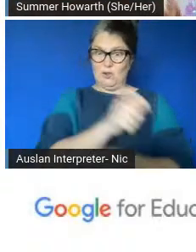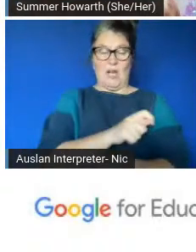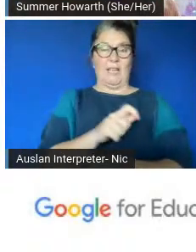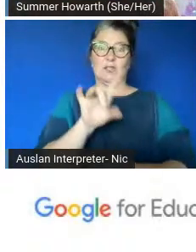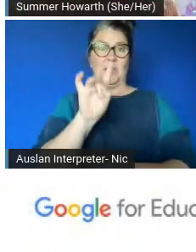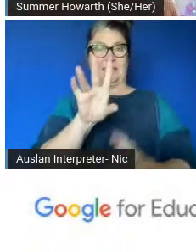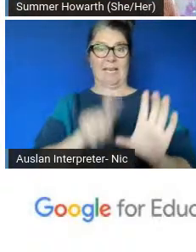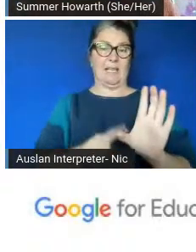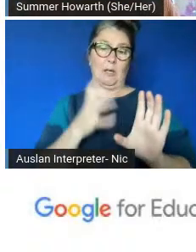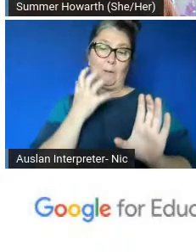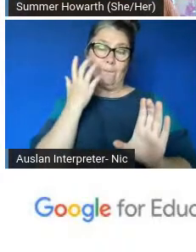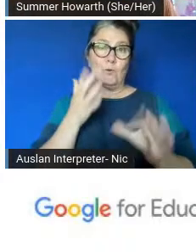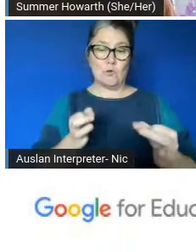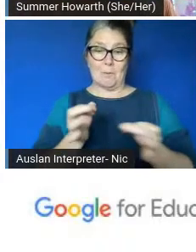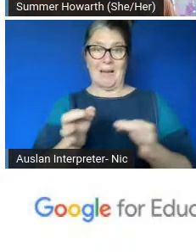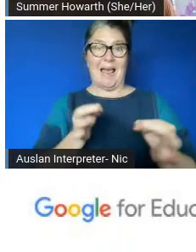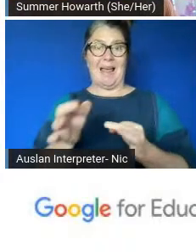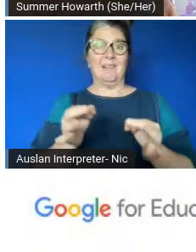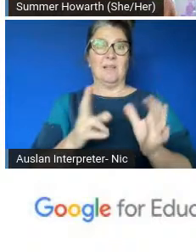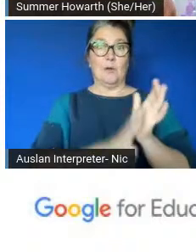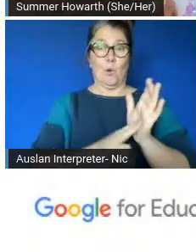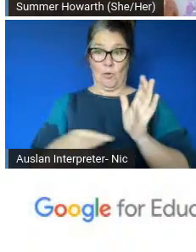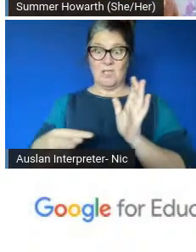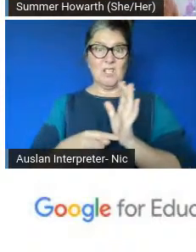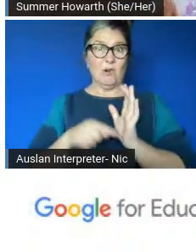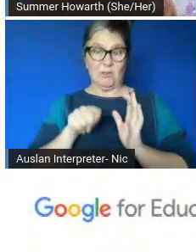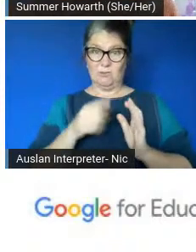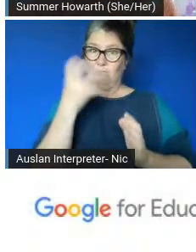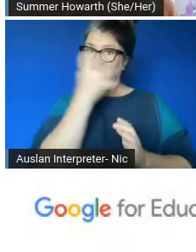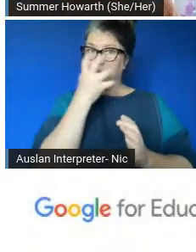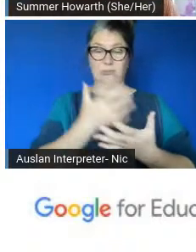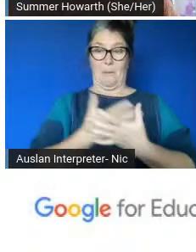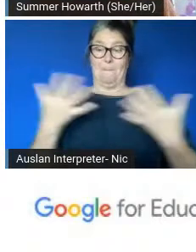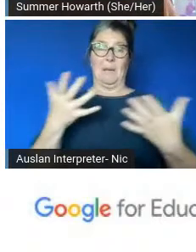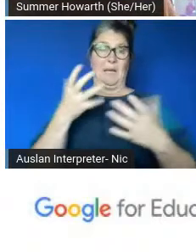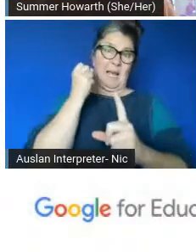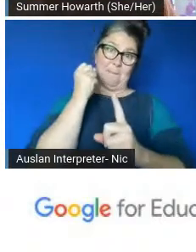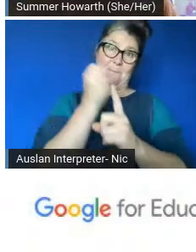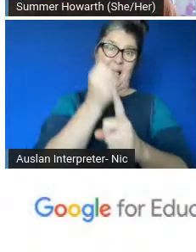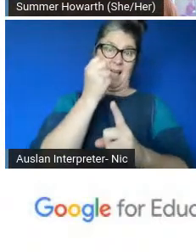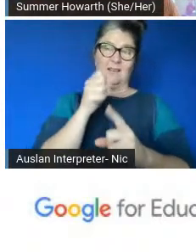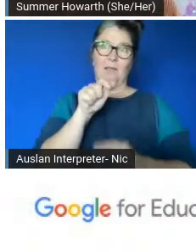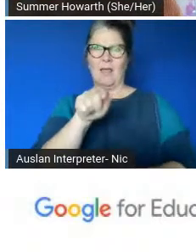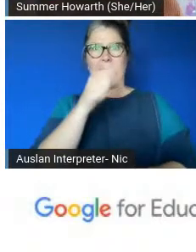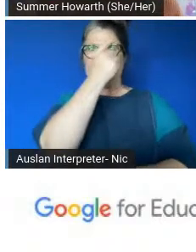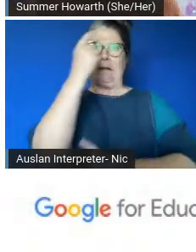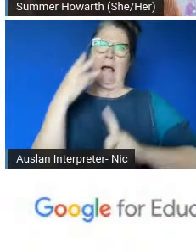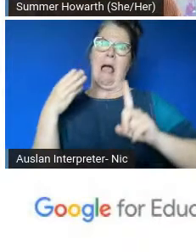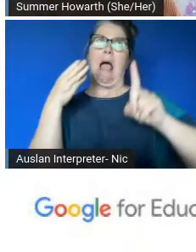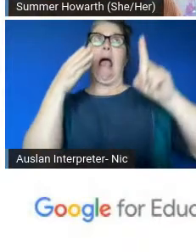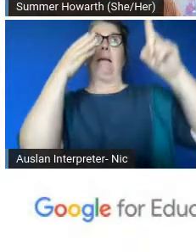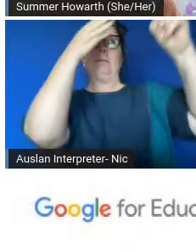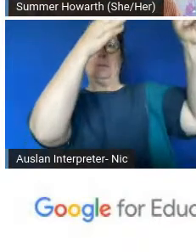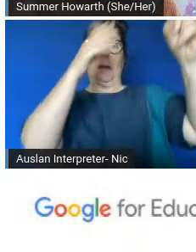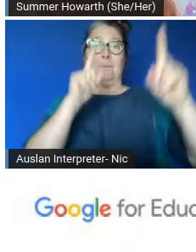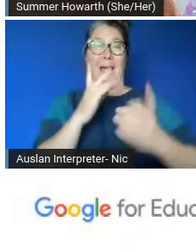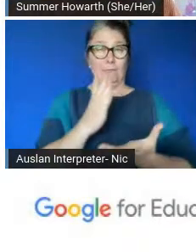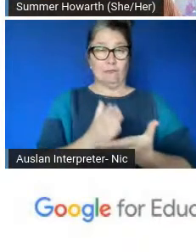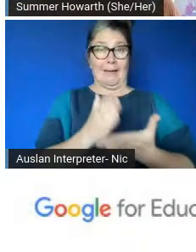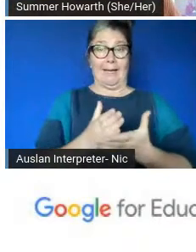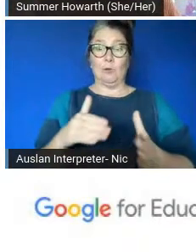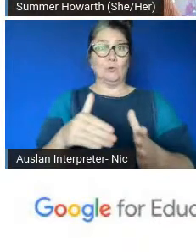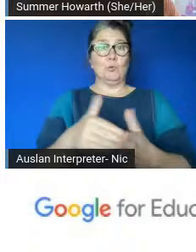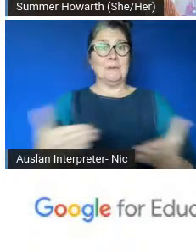kind of impact it can have at a system level. That's probably like the North Star there. But what we're really interested in today